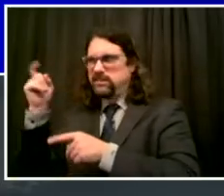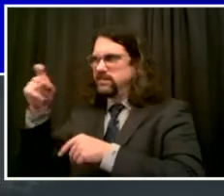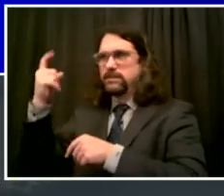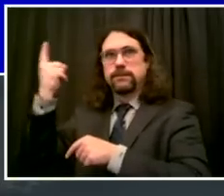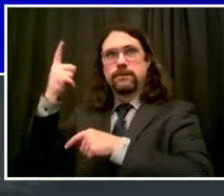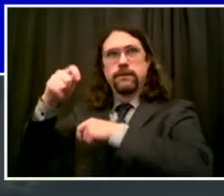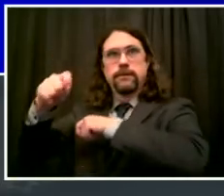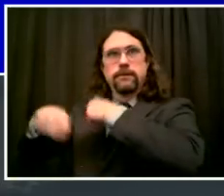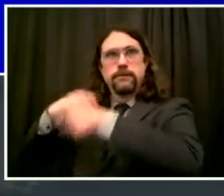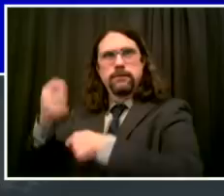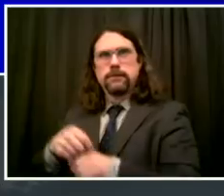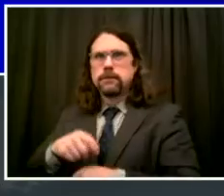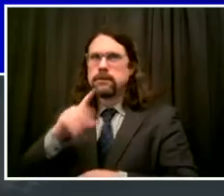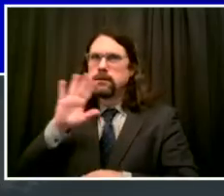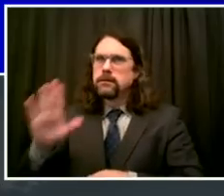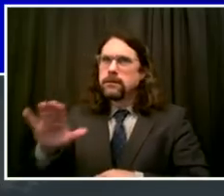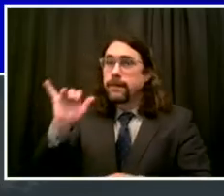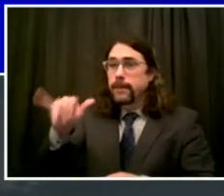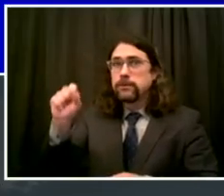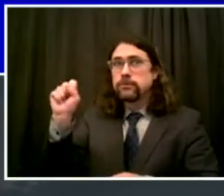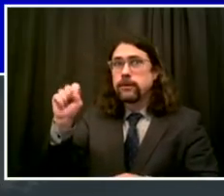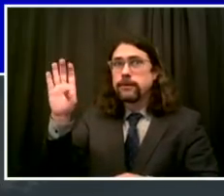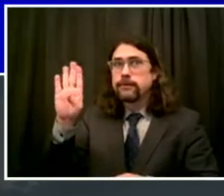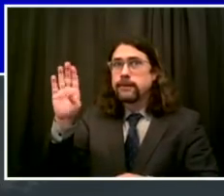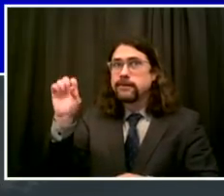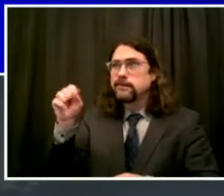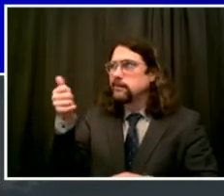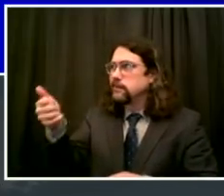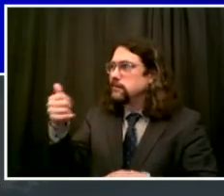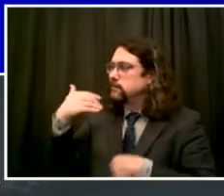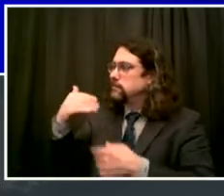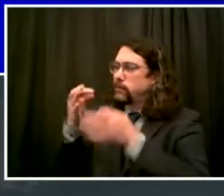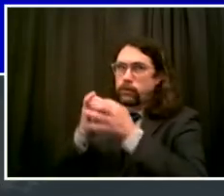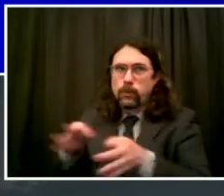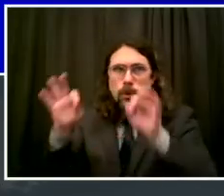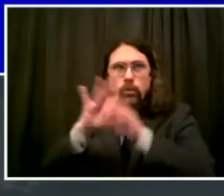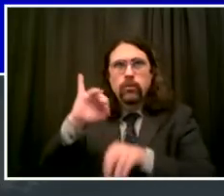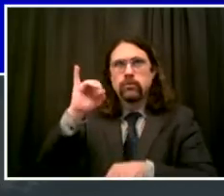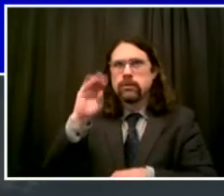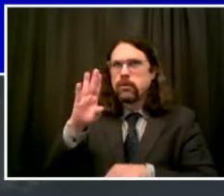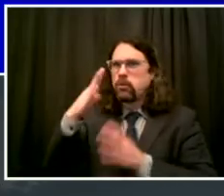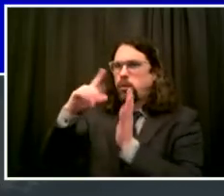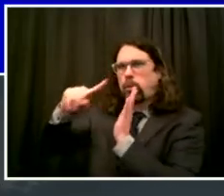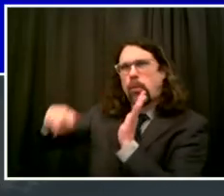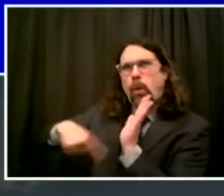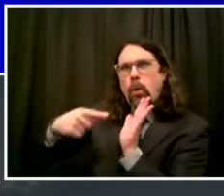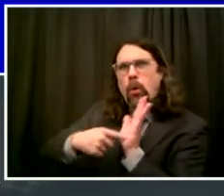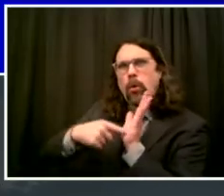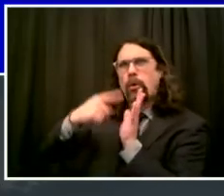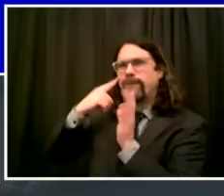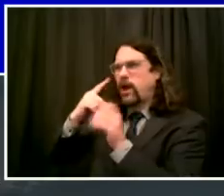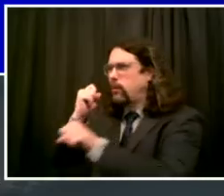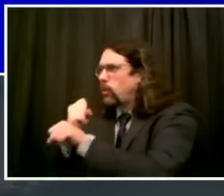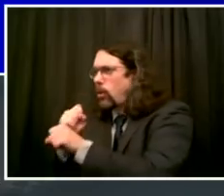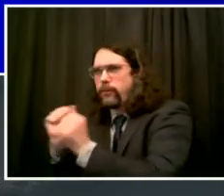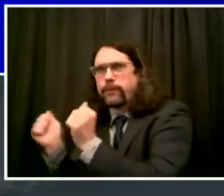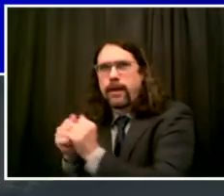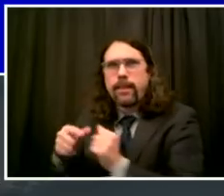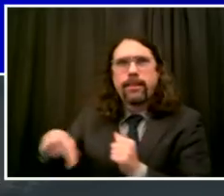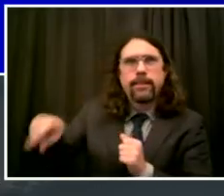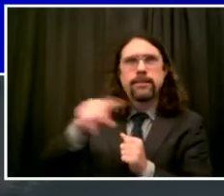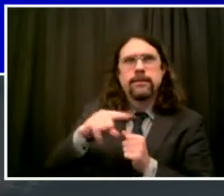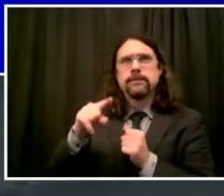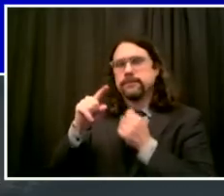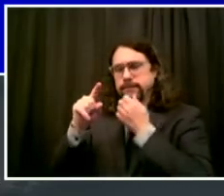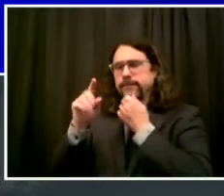to help small businesses. Even in normal times, that reality is going to be more and more complex now. But our Department of Small Business